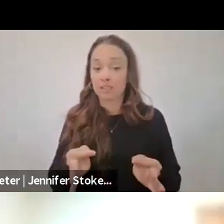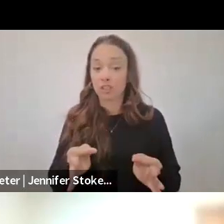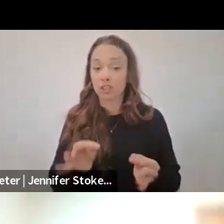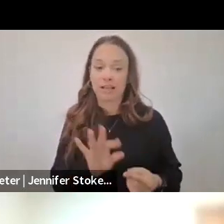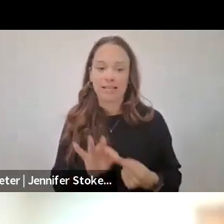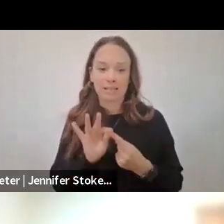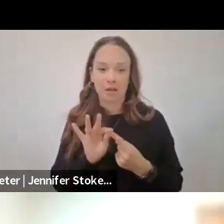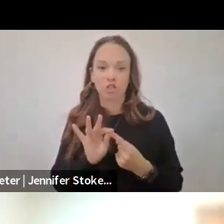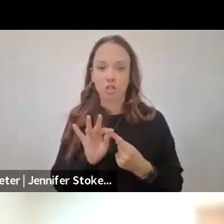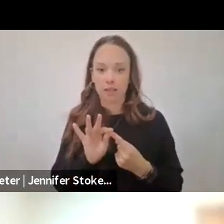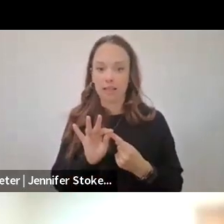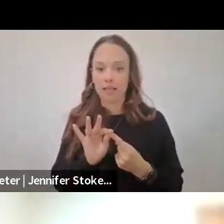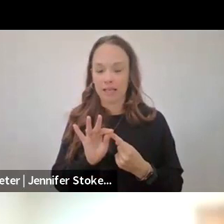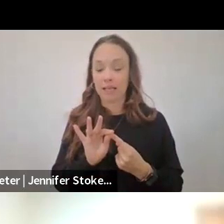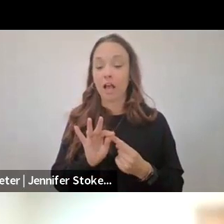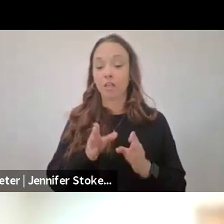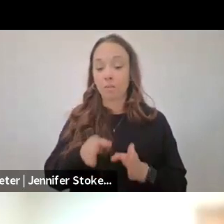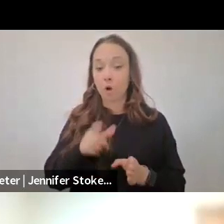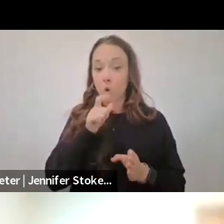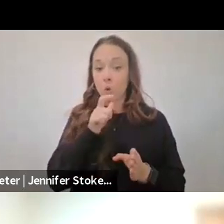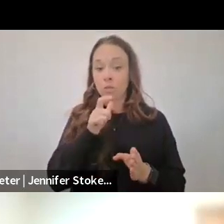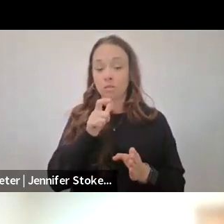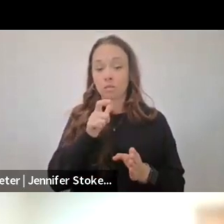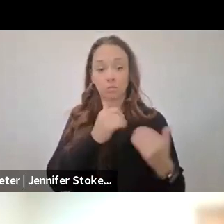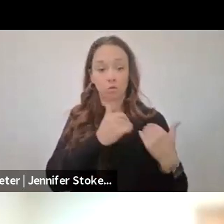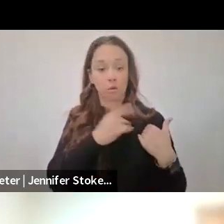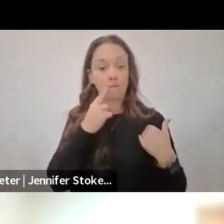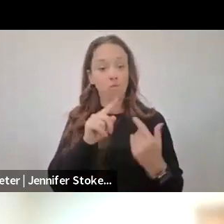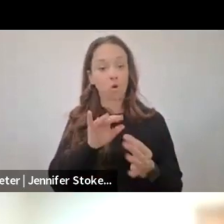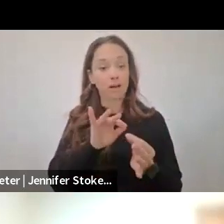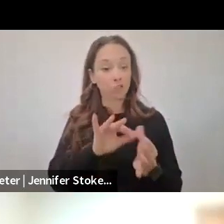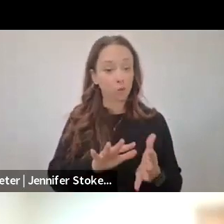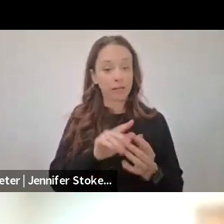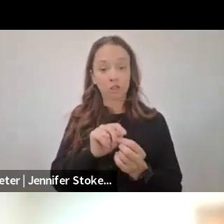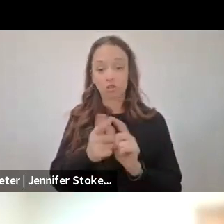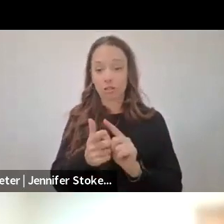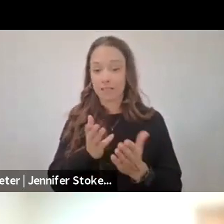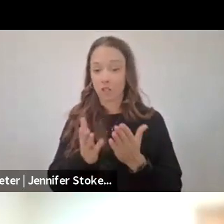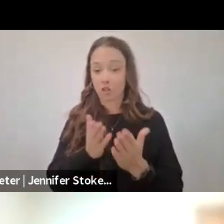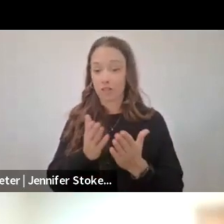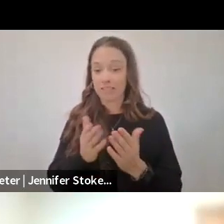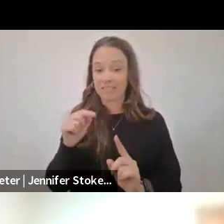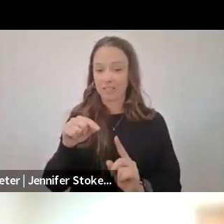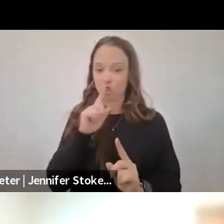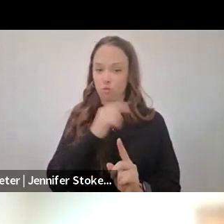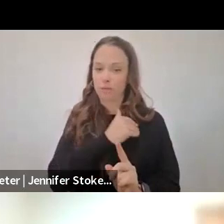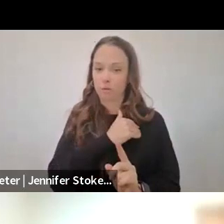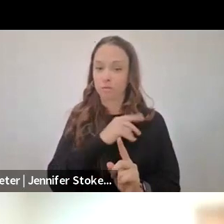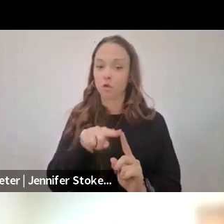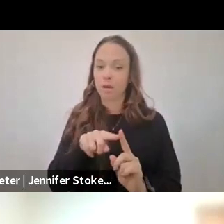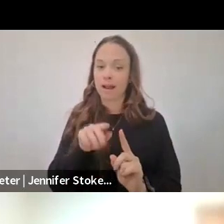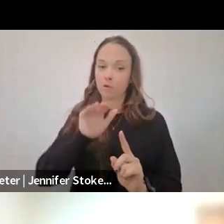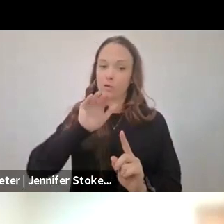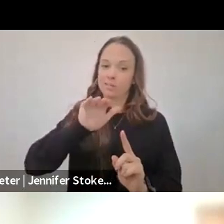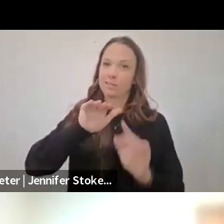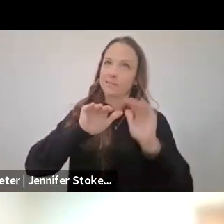translation services should really be a part of that decision. And you may have to take it up the flagpole to the C-suite and